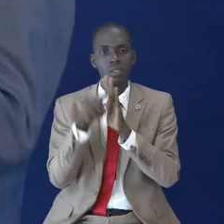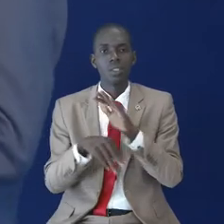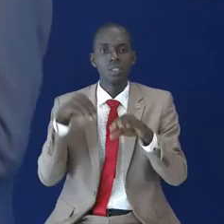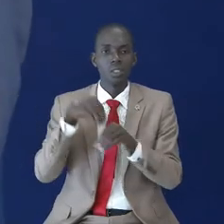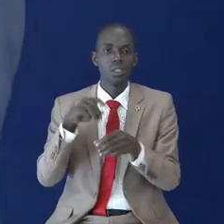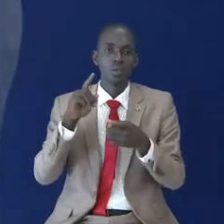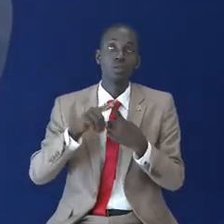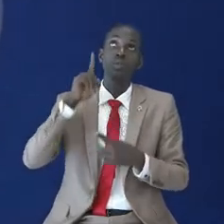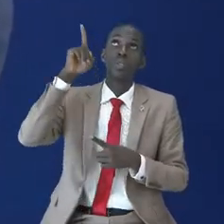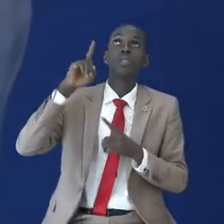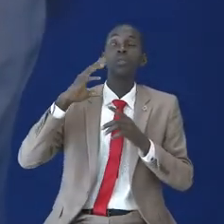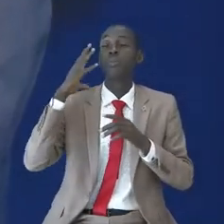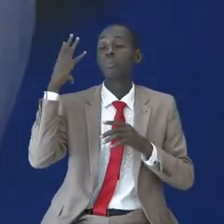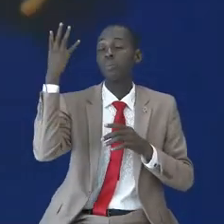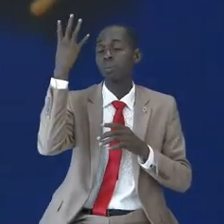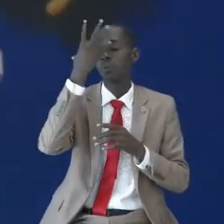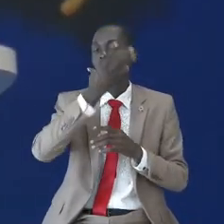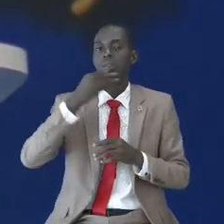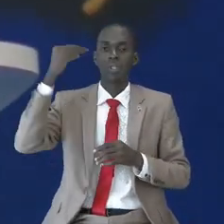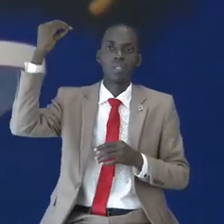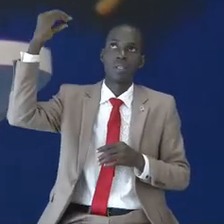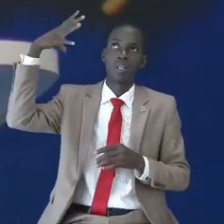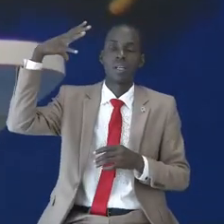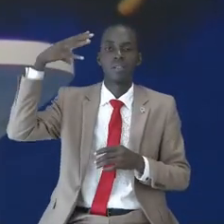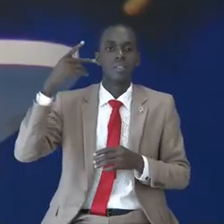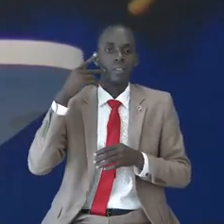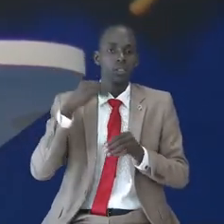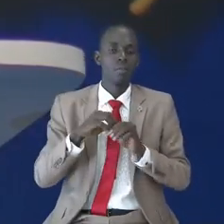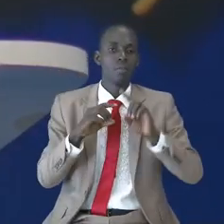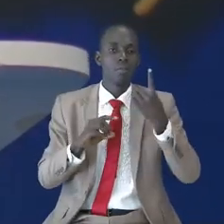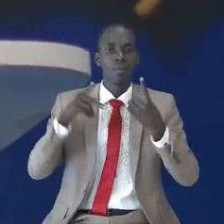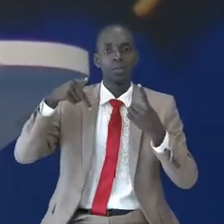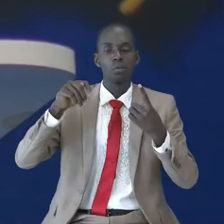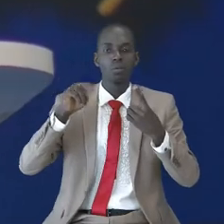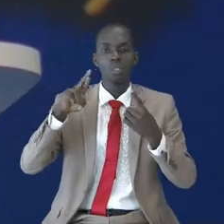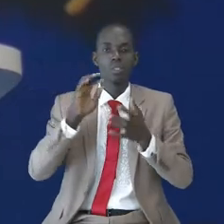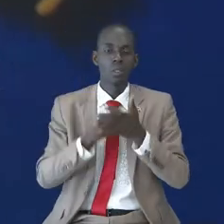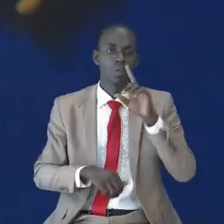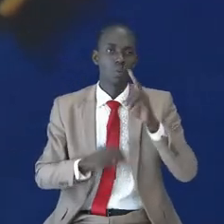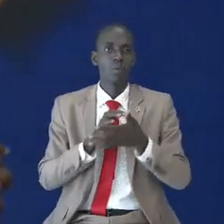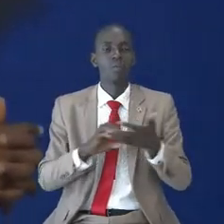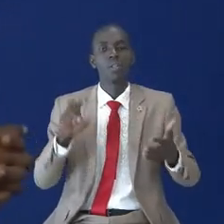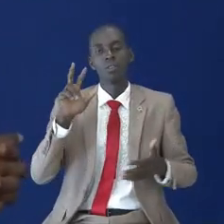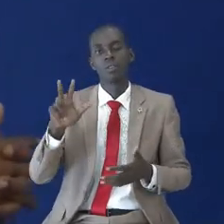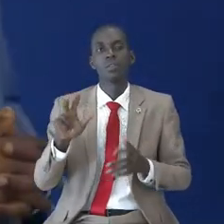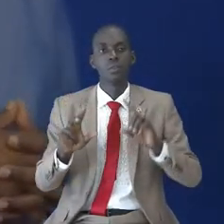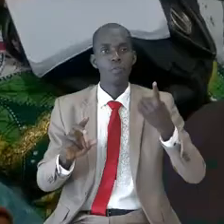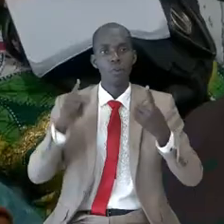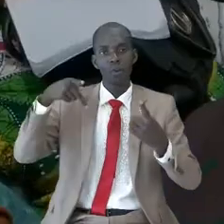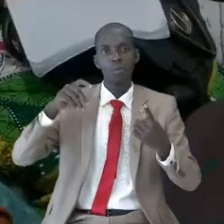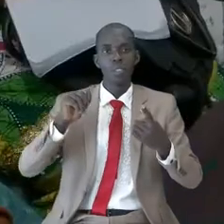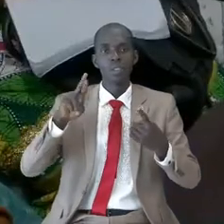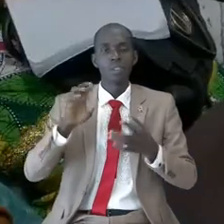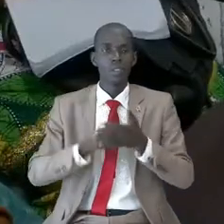into his marvelous light. Look at 1 Peter chapter 1, reading from verse 3. 1 Peter chapter